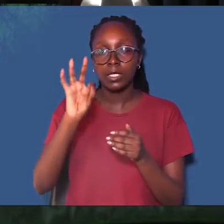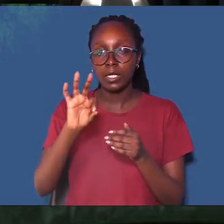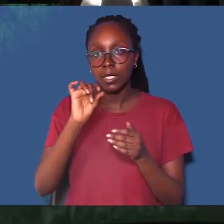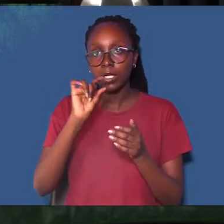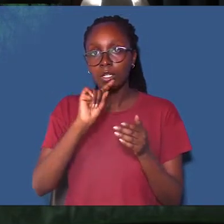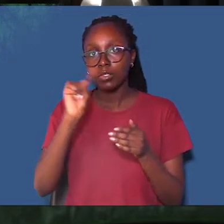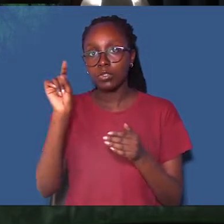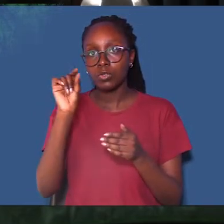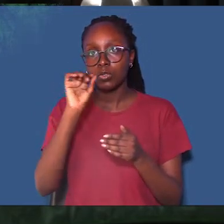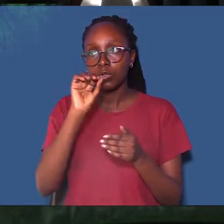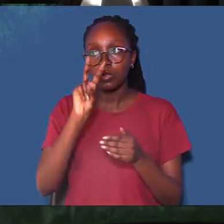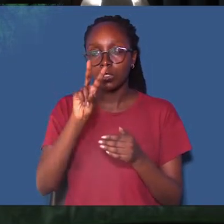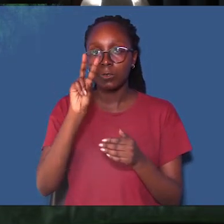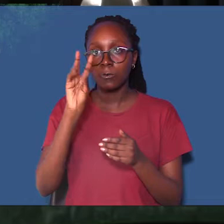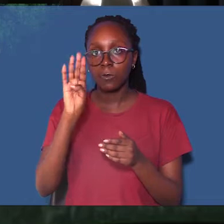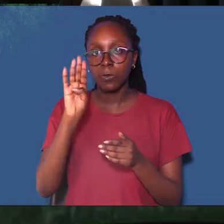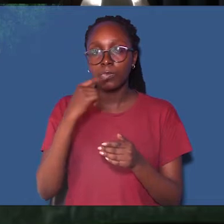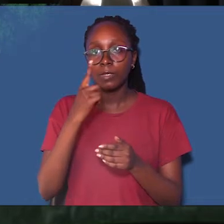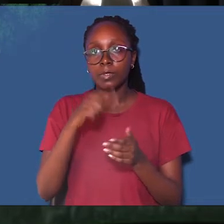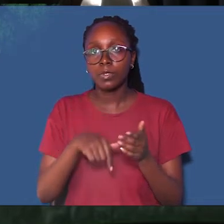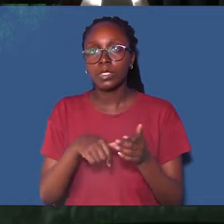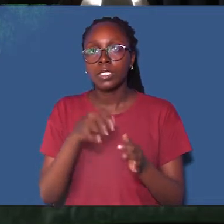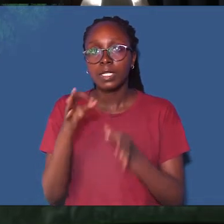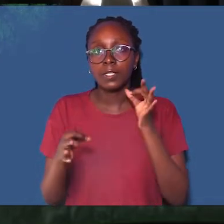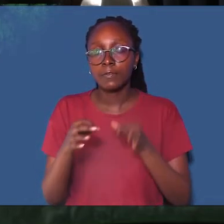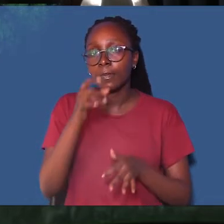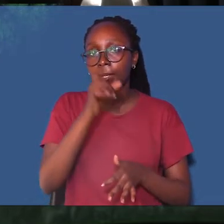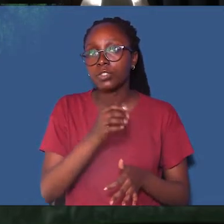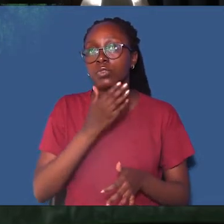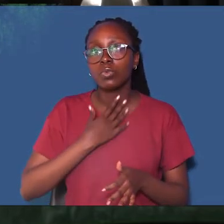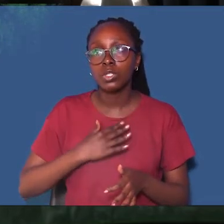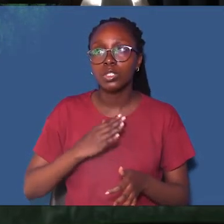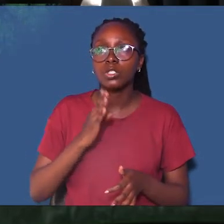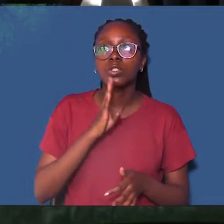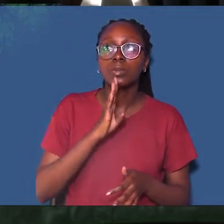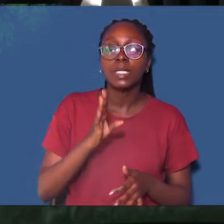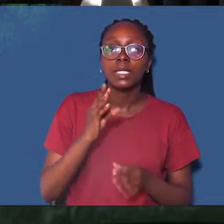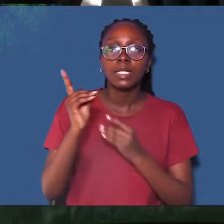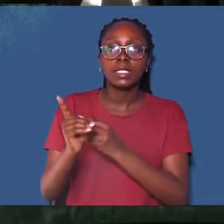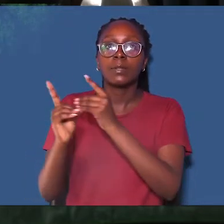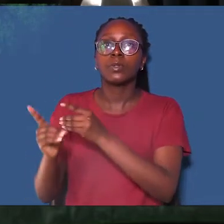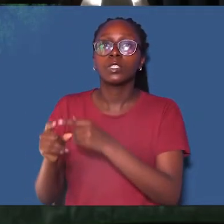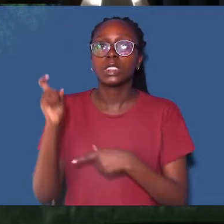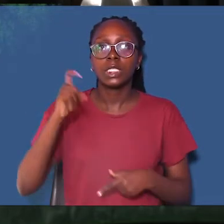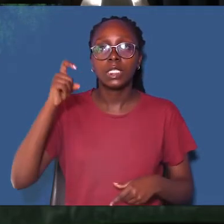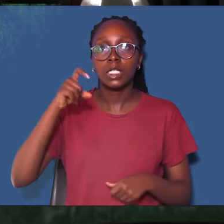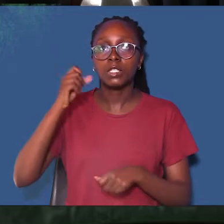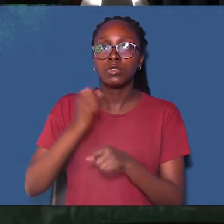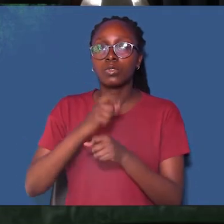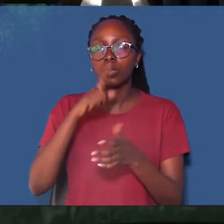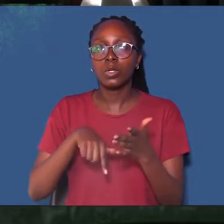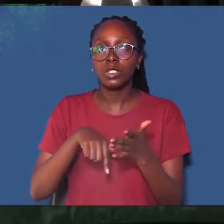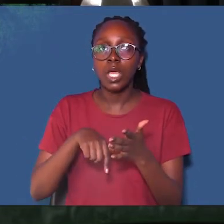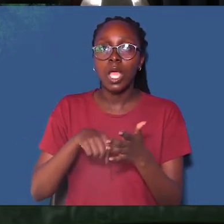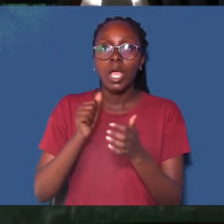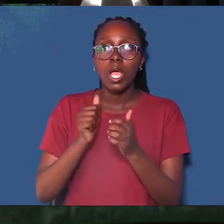his disciple must deny themselves, take up their cross daily, and follow him. For whoever wants to